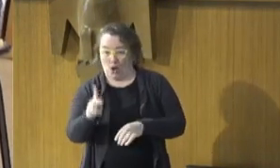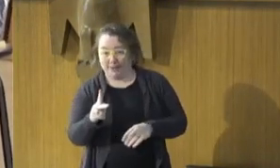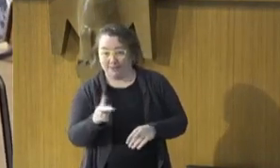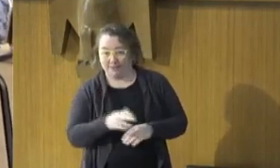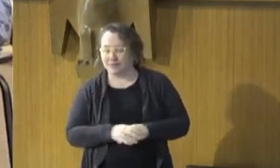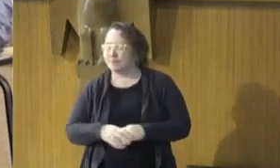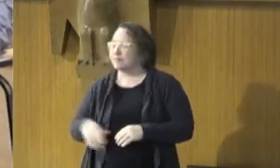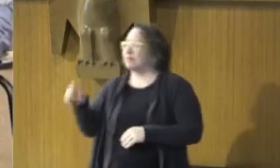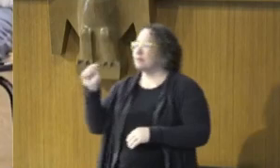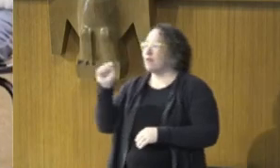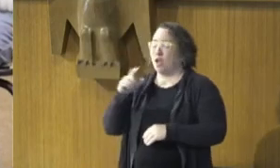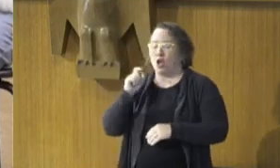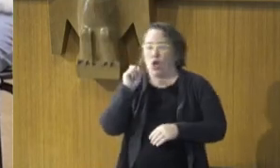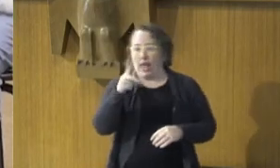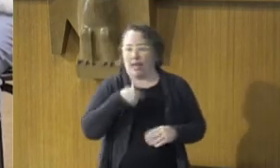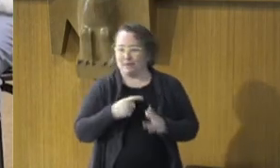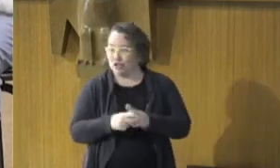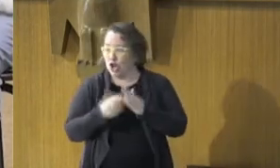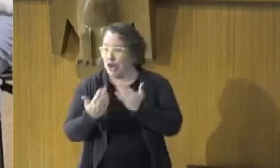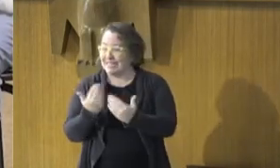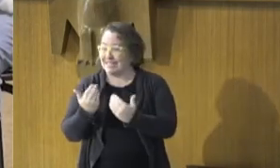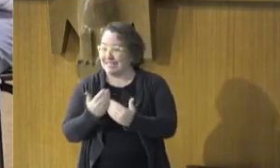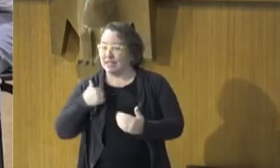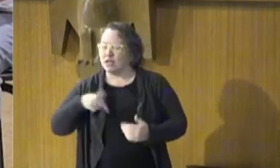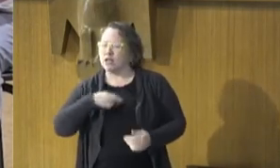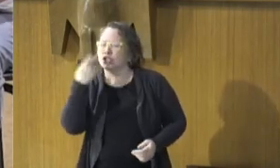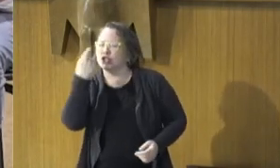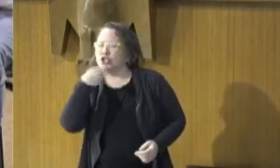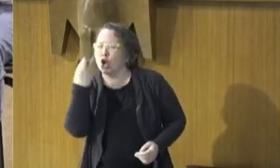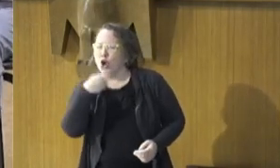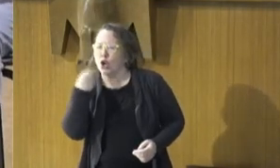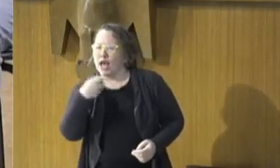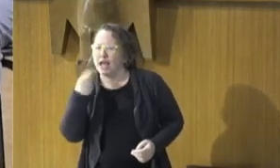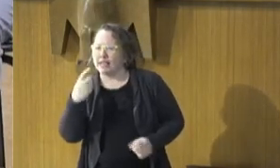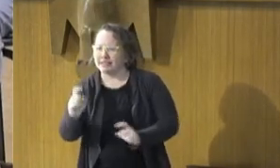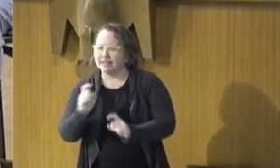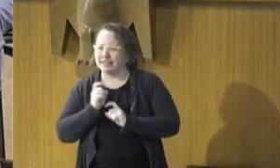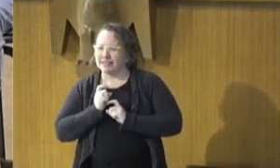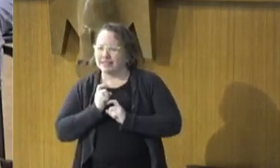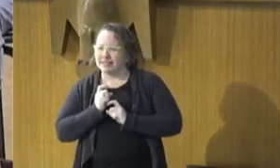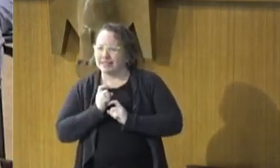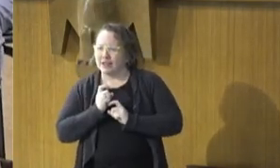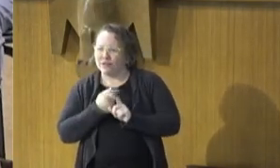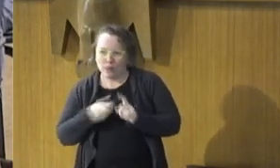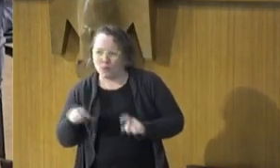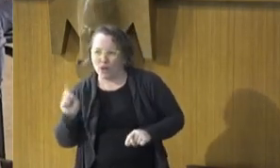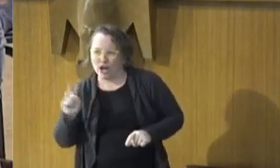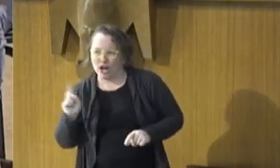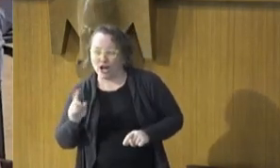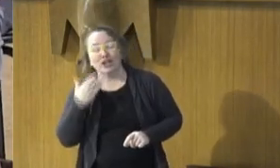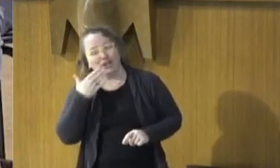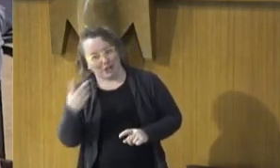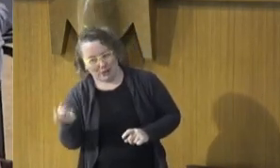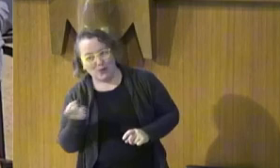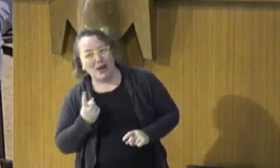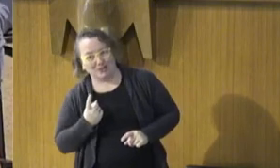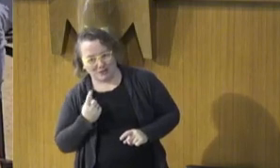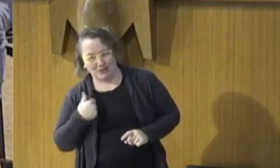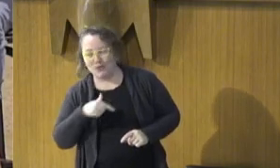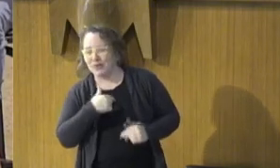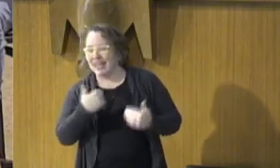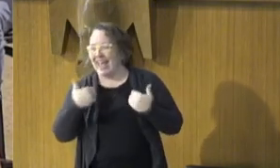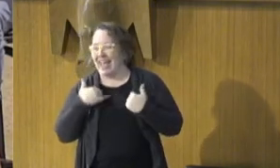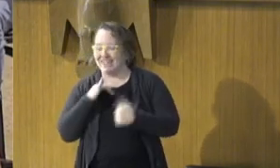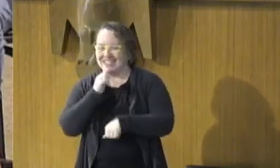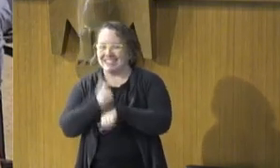that. I'm going to start off with an easy one. Where do we get our donuts? From Anonymous Donut Lover. Great question. We have a standing